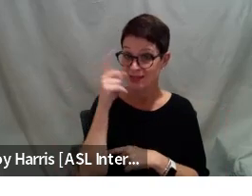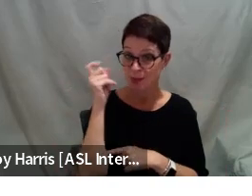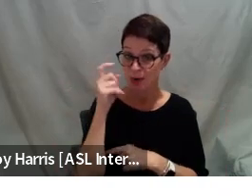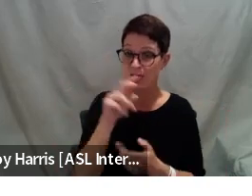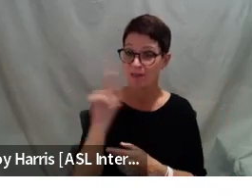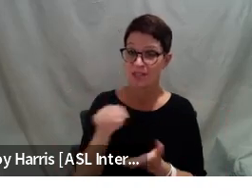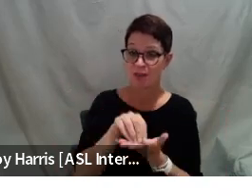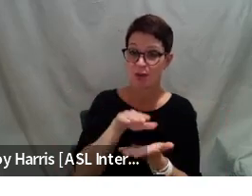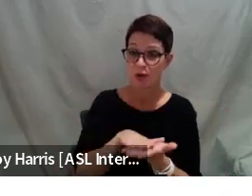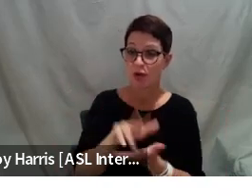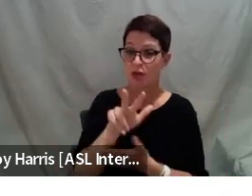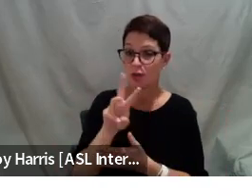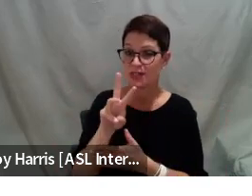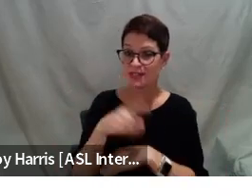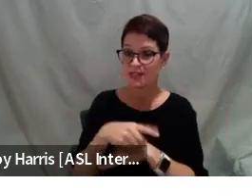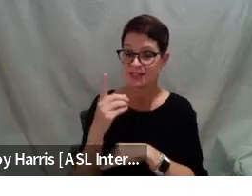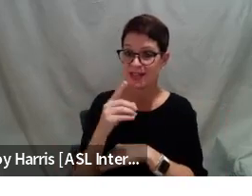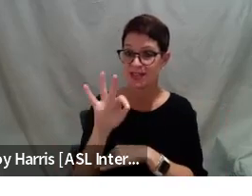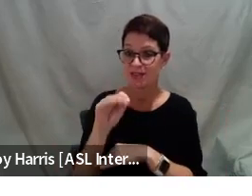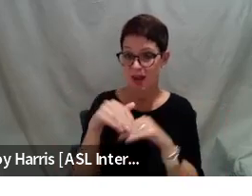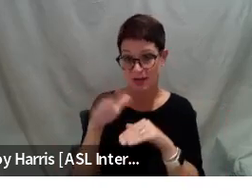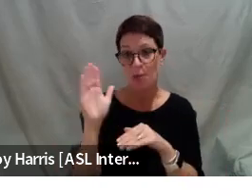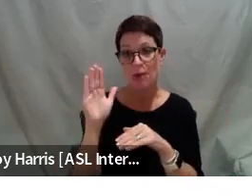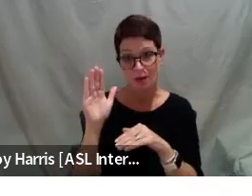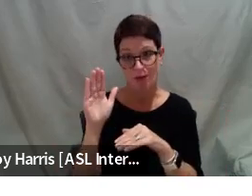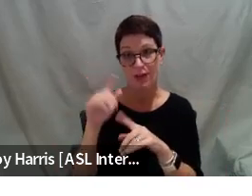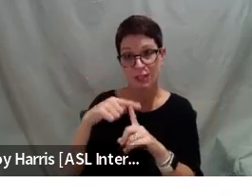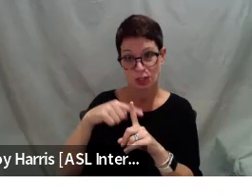recorded 36 days of 90+ degree weather.